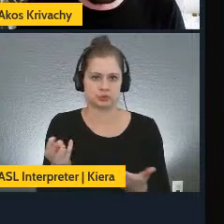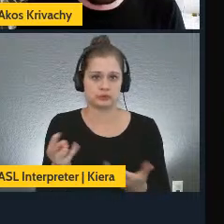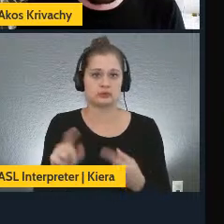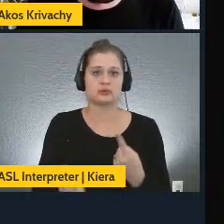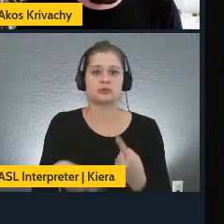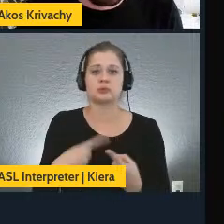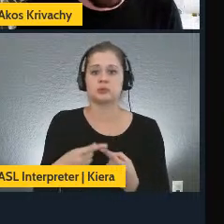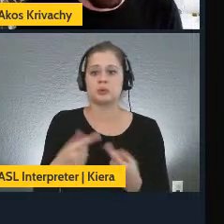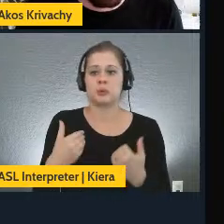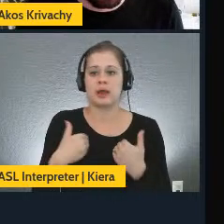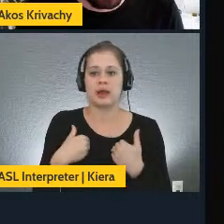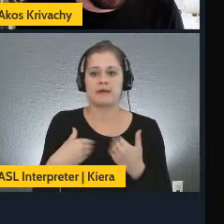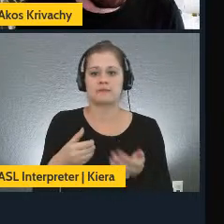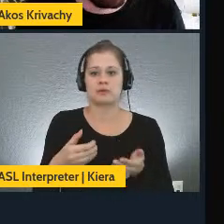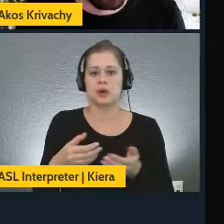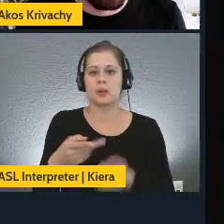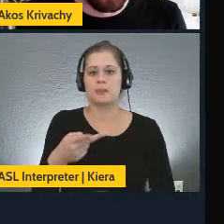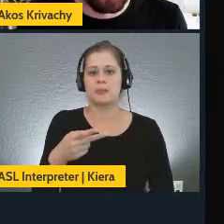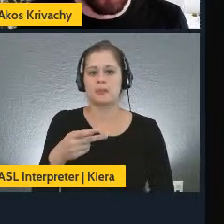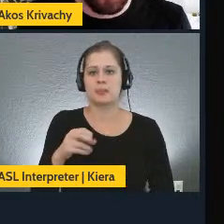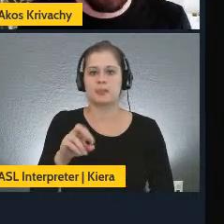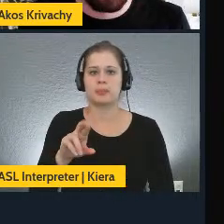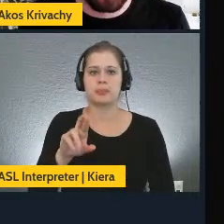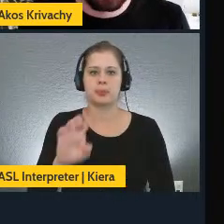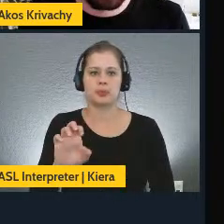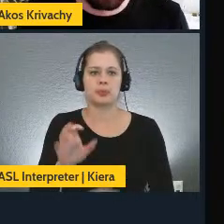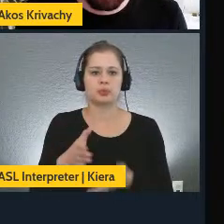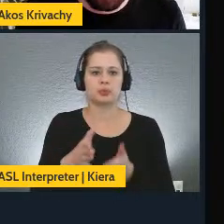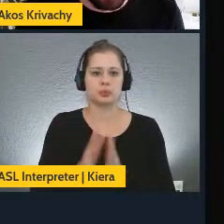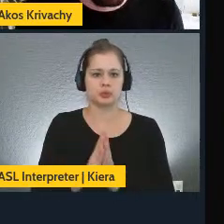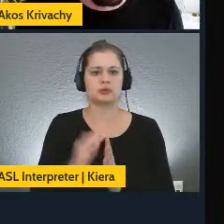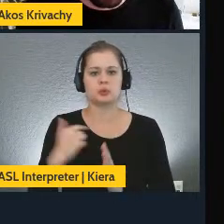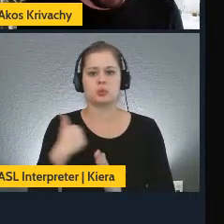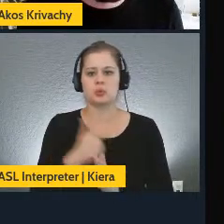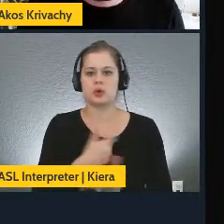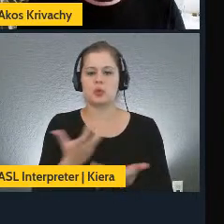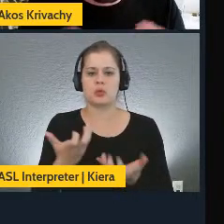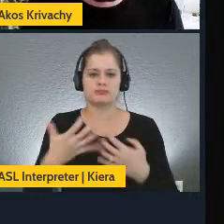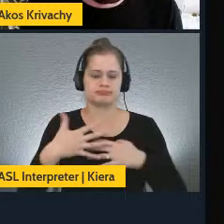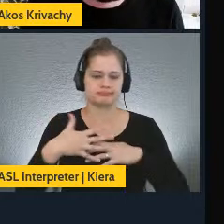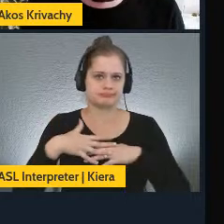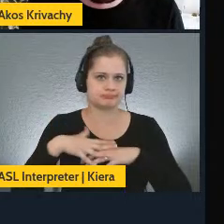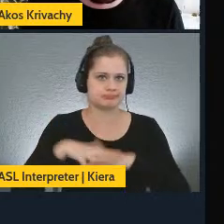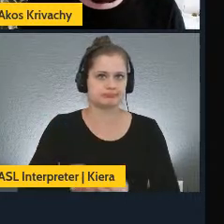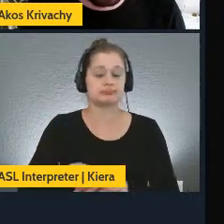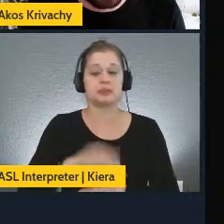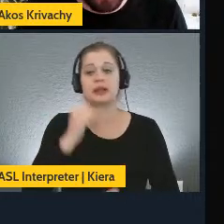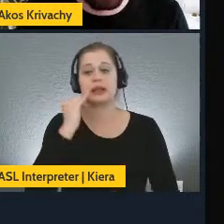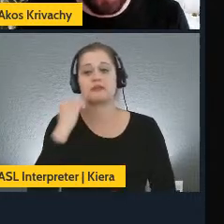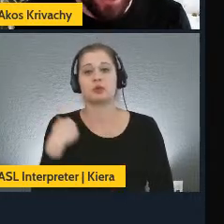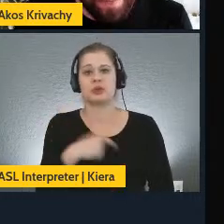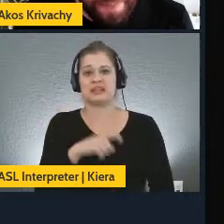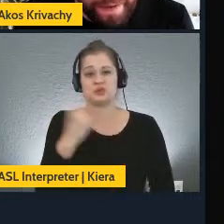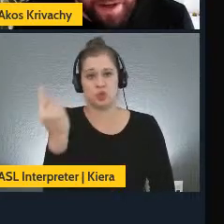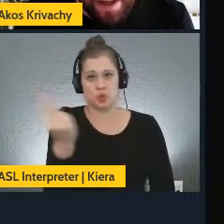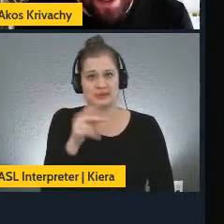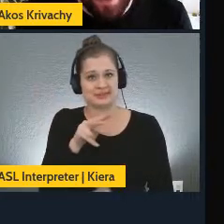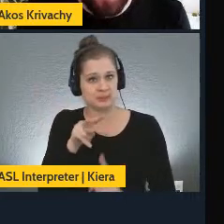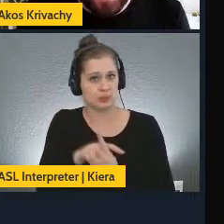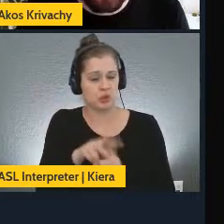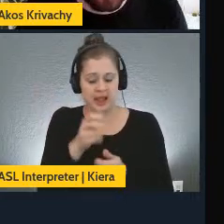able to quickly create these pull requests and merge them in. If we need to always deploy every single resource in our CDK